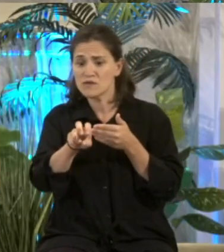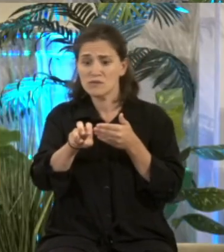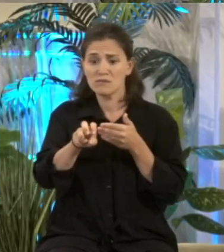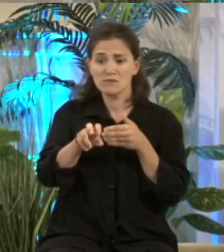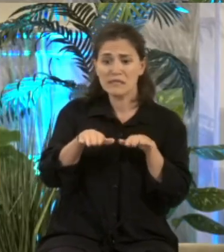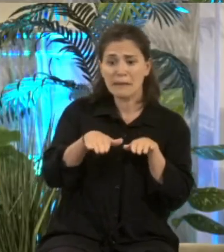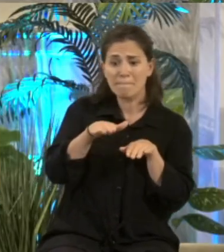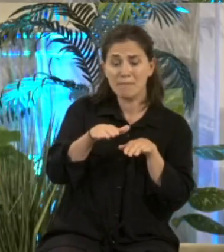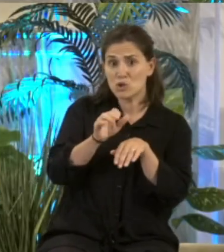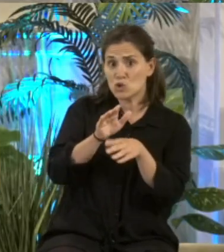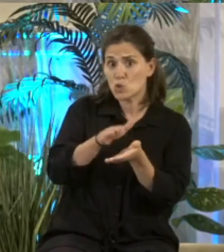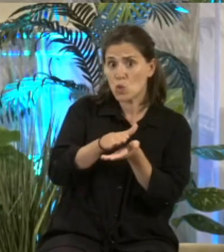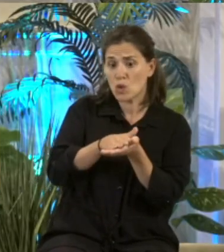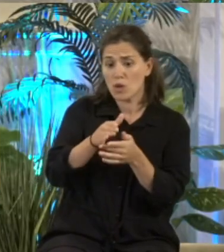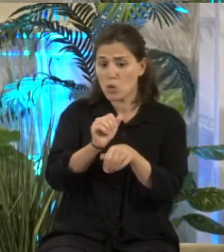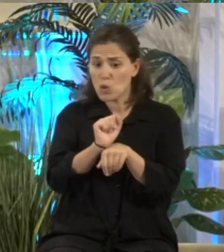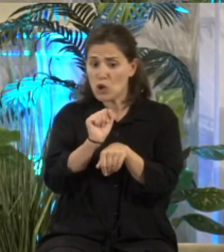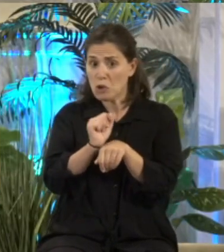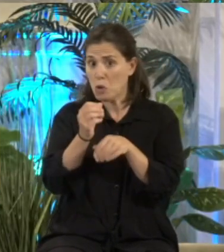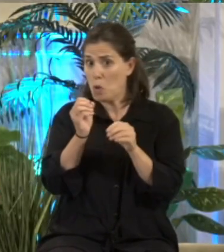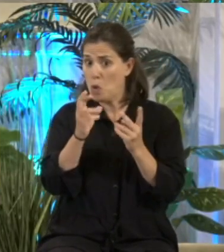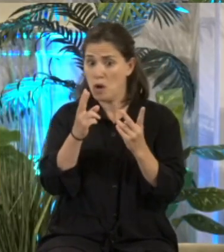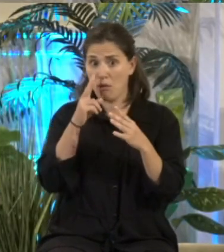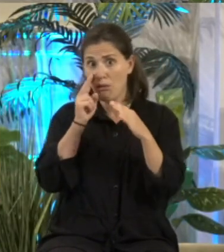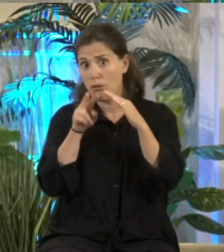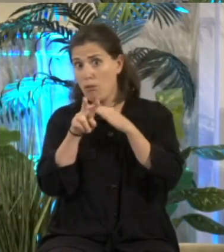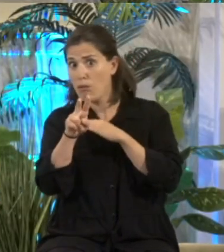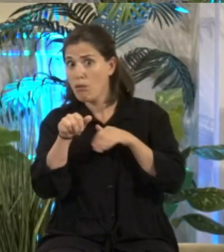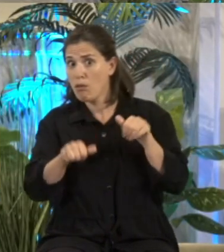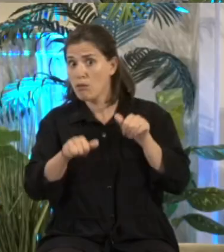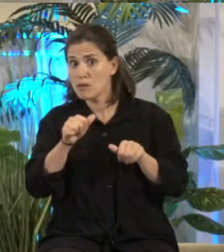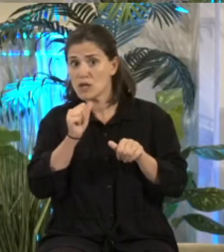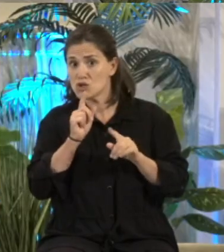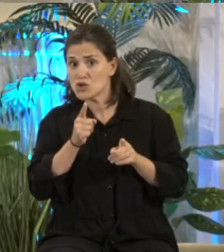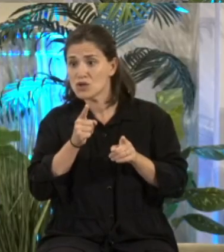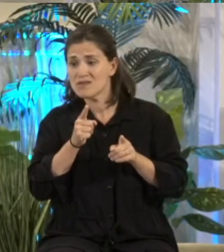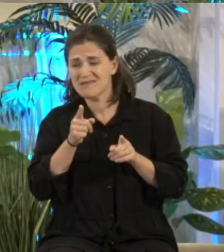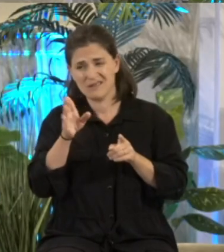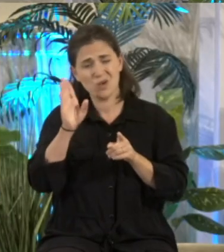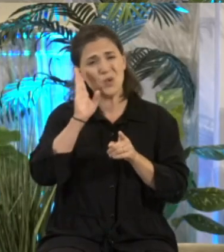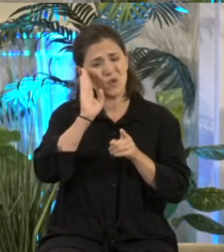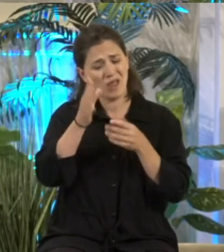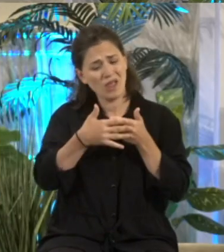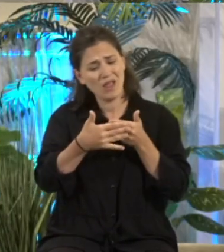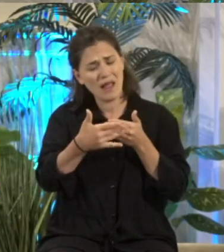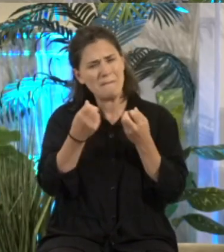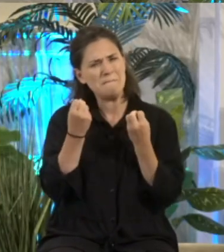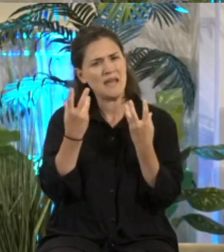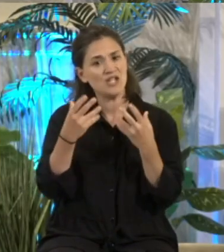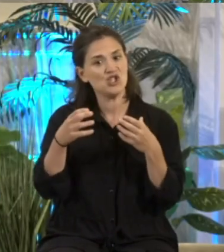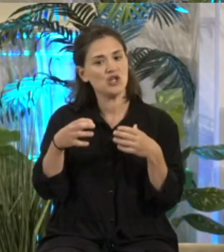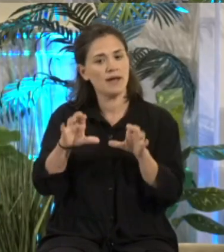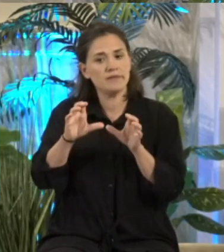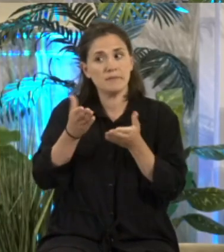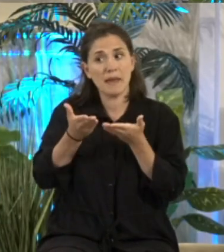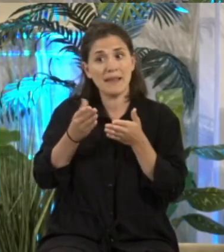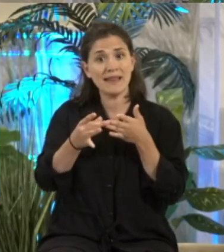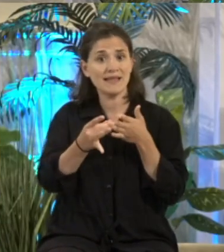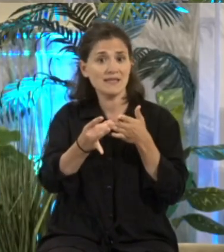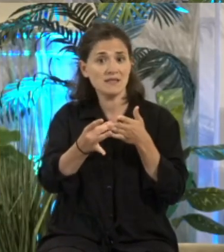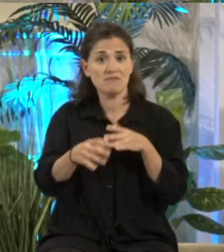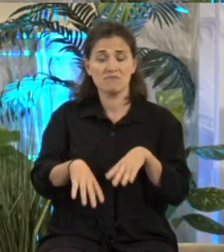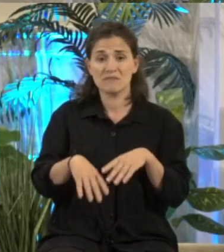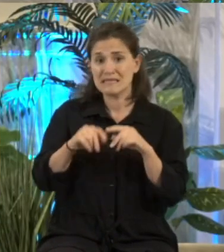or uncertainty, you will be given many chances to lead. You may lead a team or